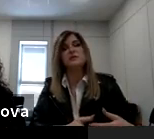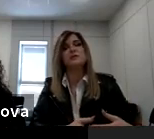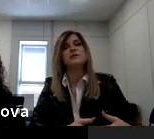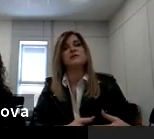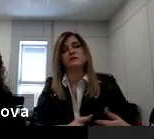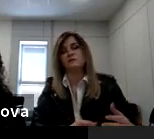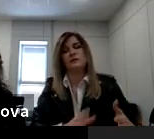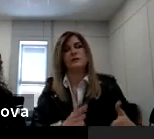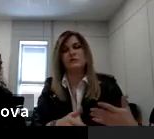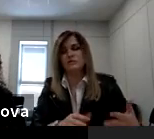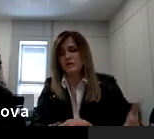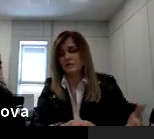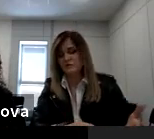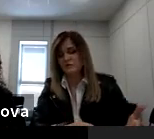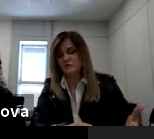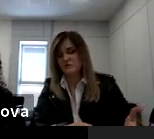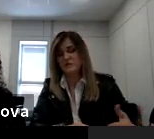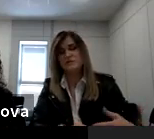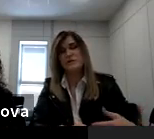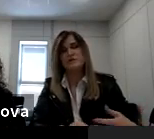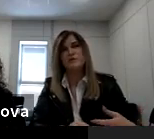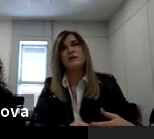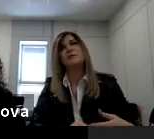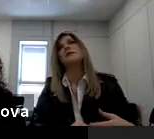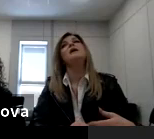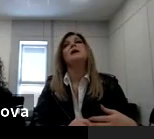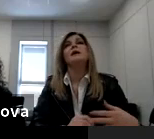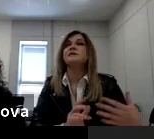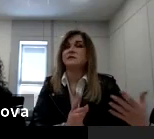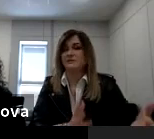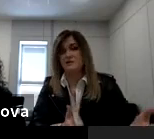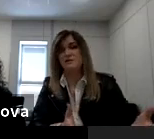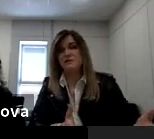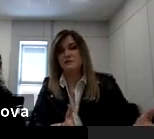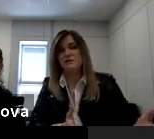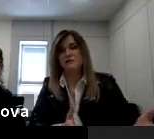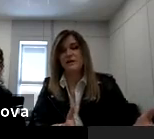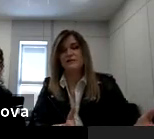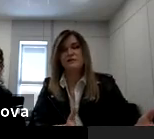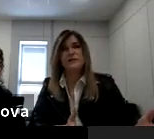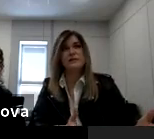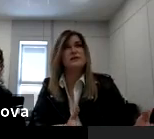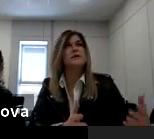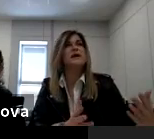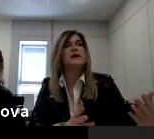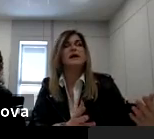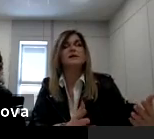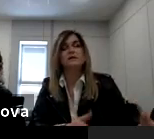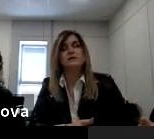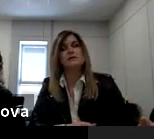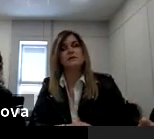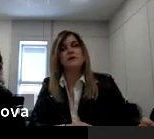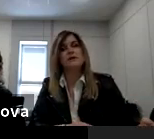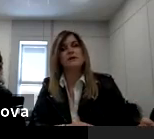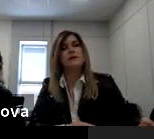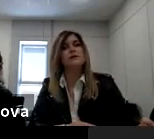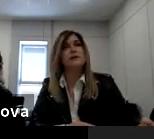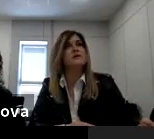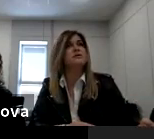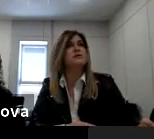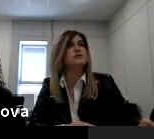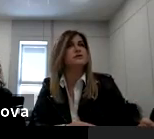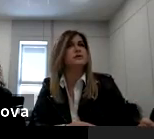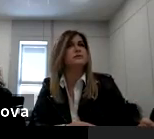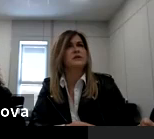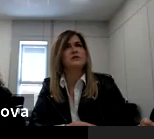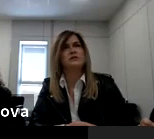this product, I'm just trying to be fast because we have no time. It's this narrow 5-degree beam, and also the